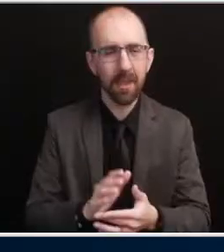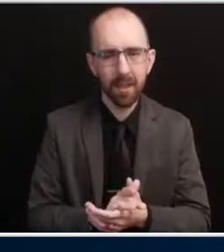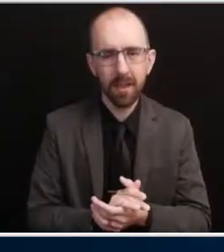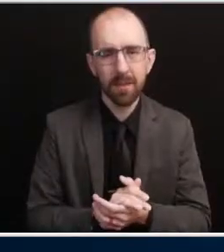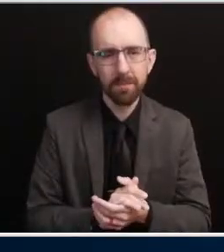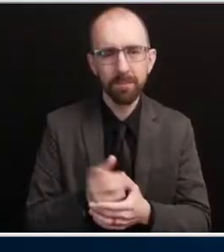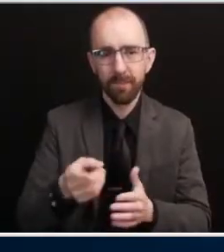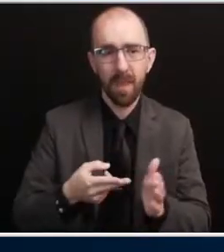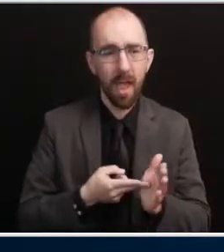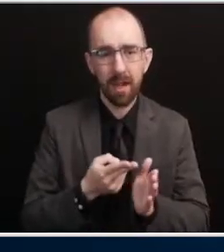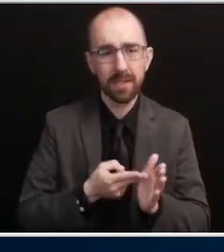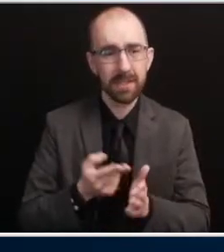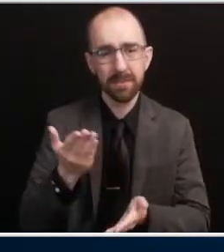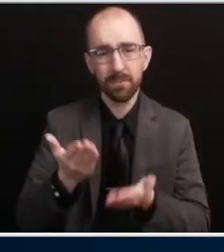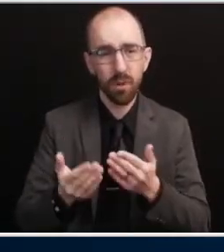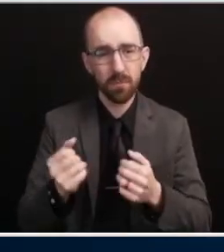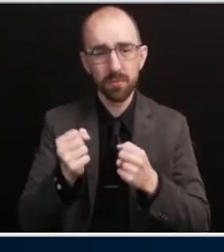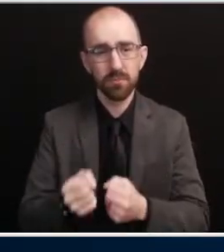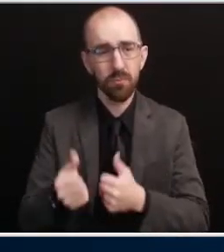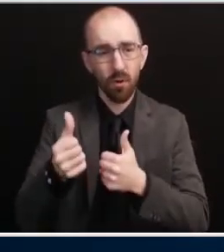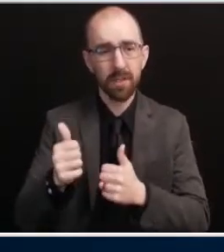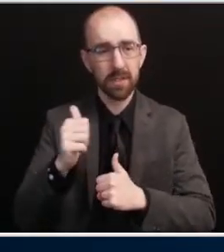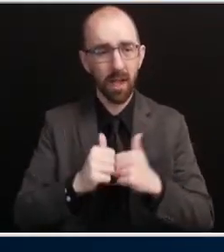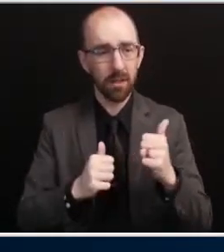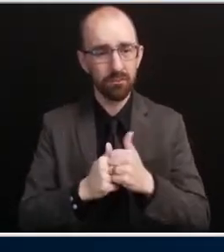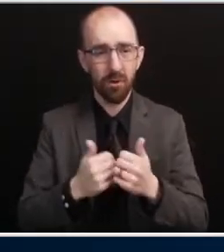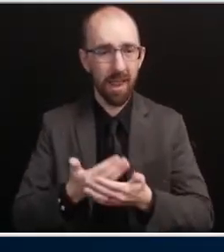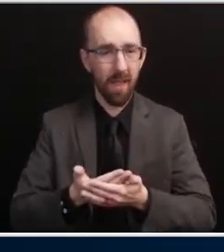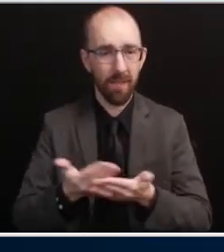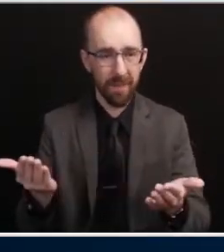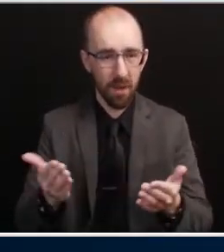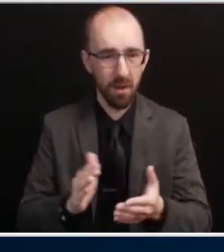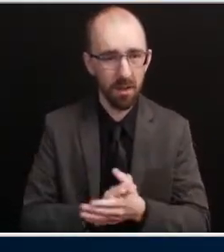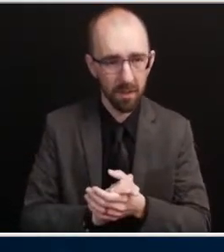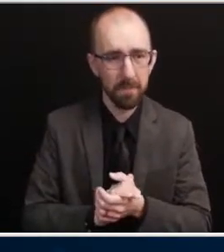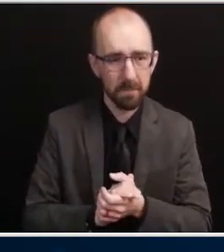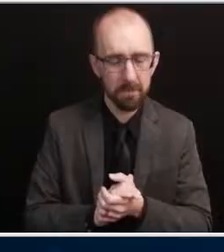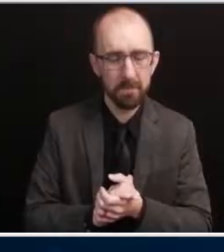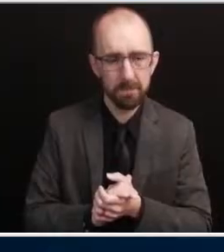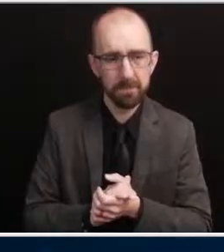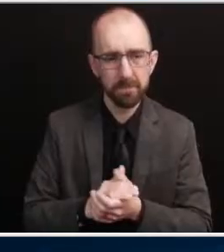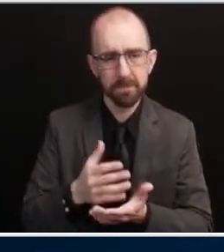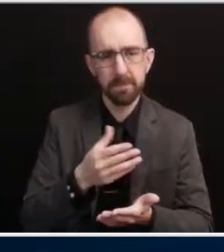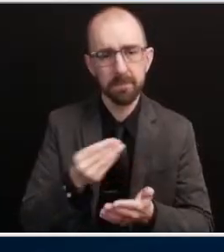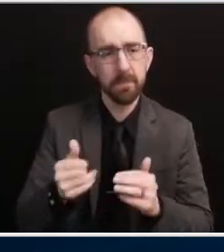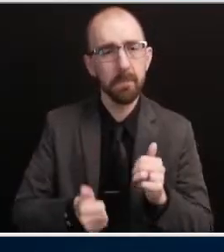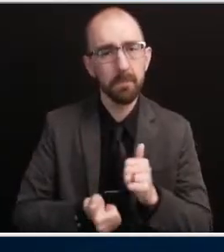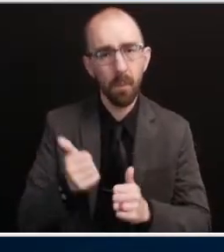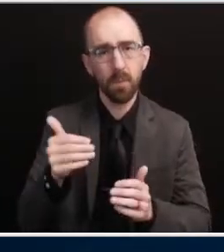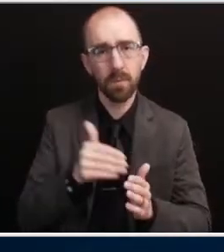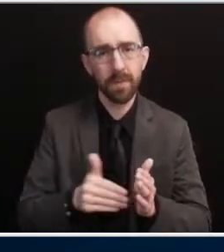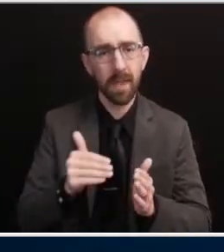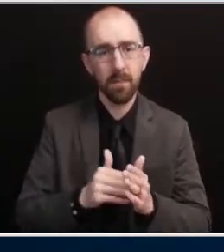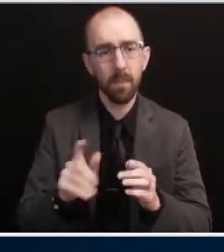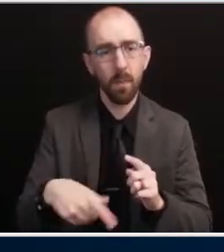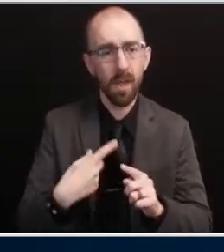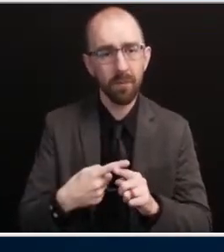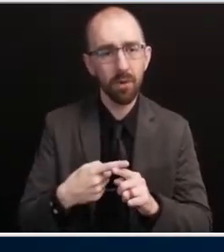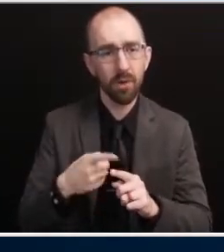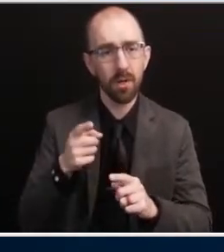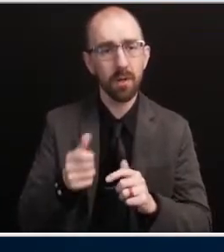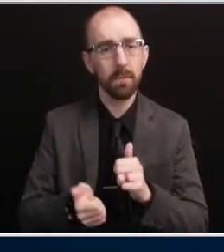It's honestly, it's probably the strongest construct out there. And most of the time when most